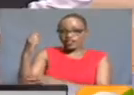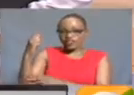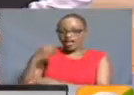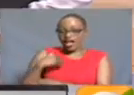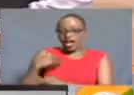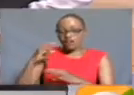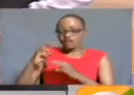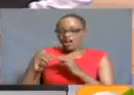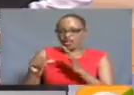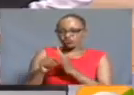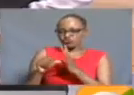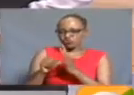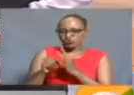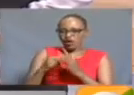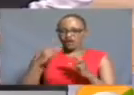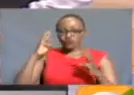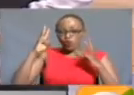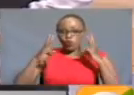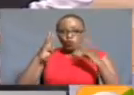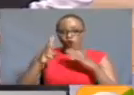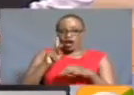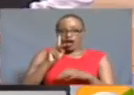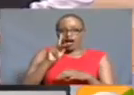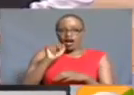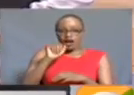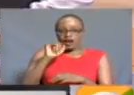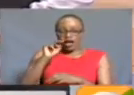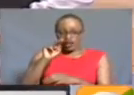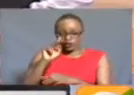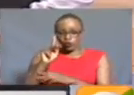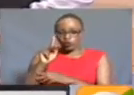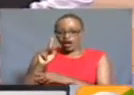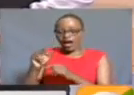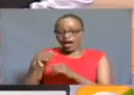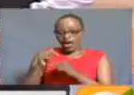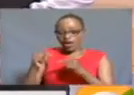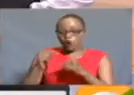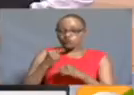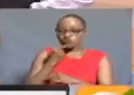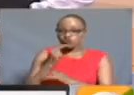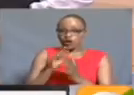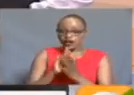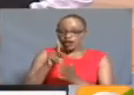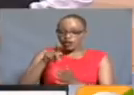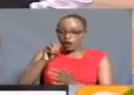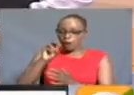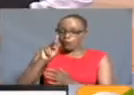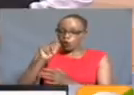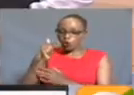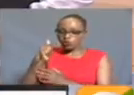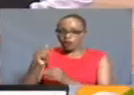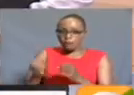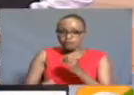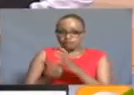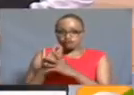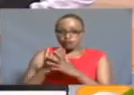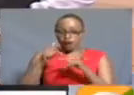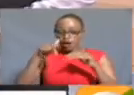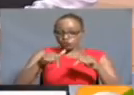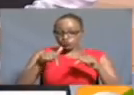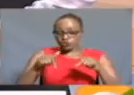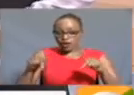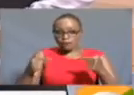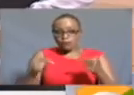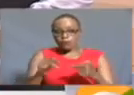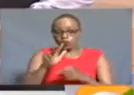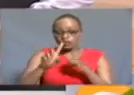Tension is high at Kainuk along the border of Turkana and West Pokot counties after bandits launched attacks on Saturday. At least